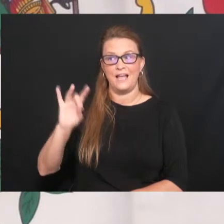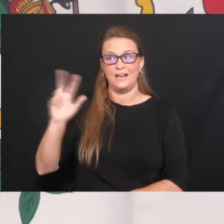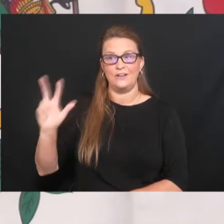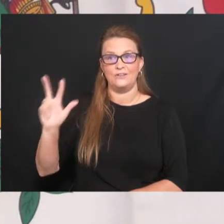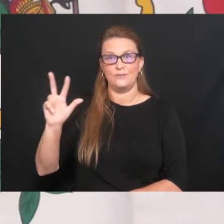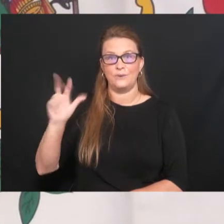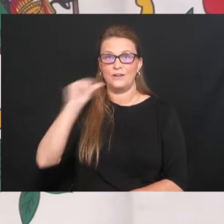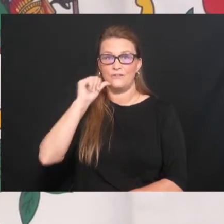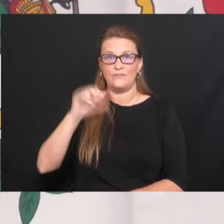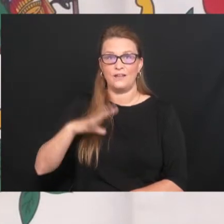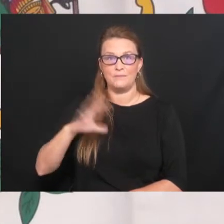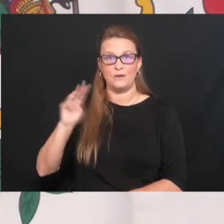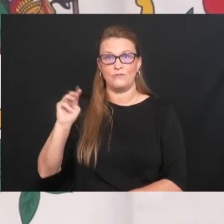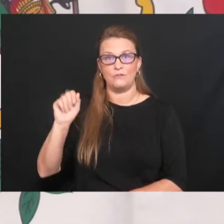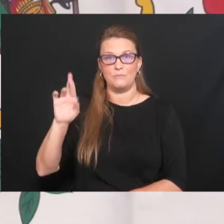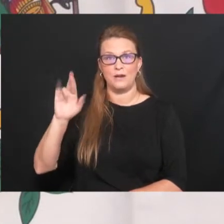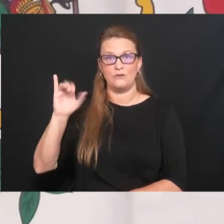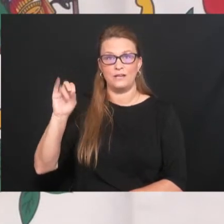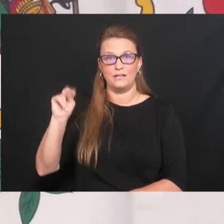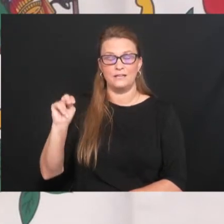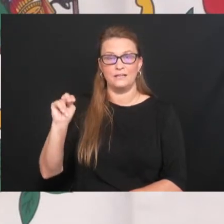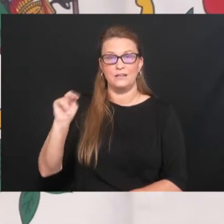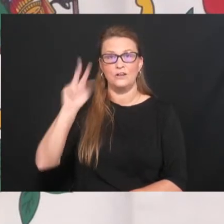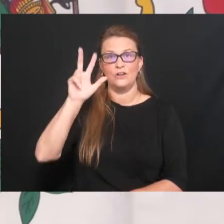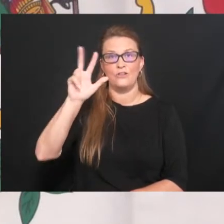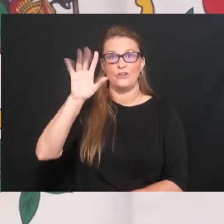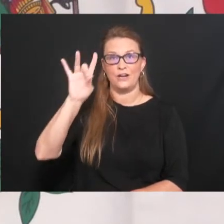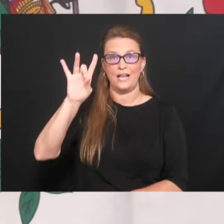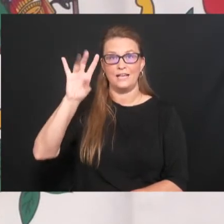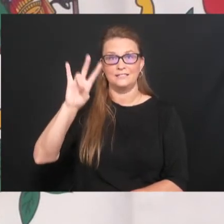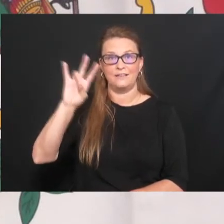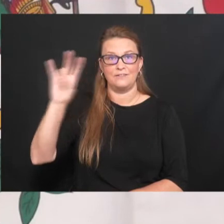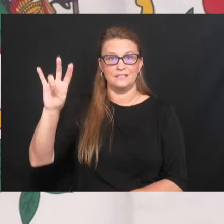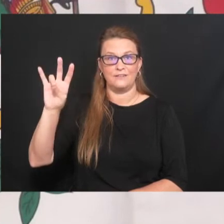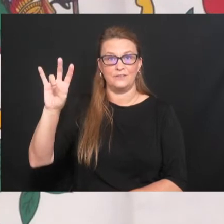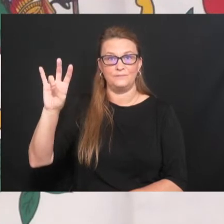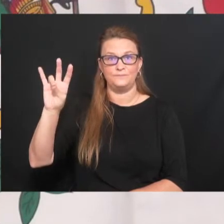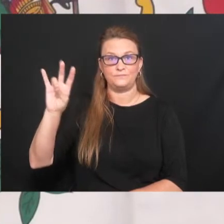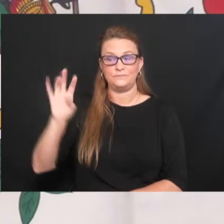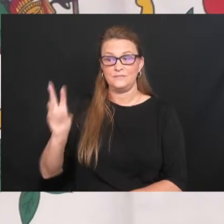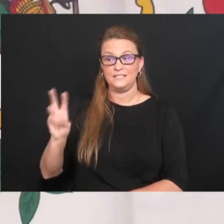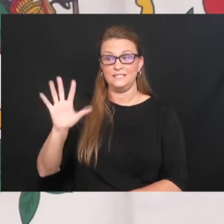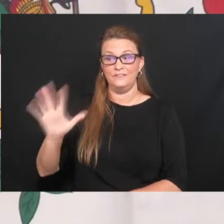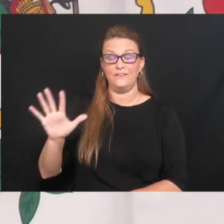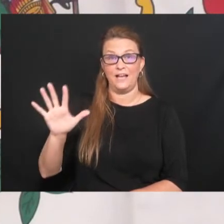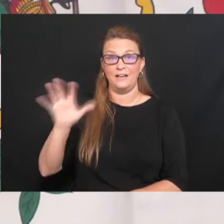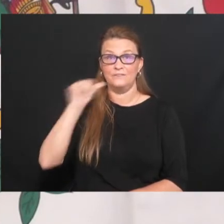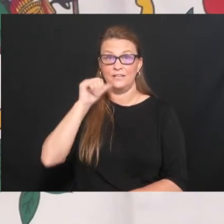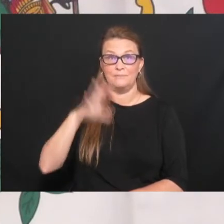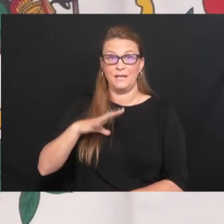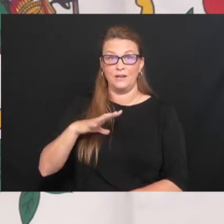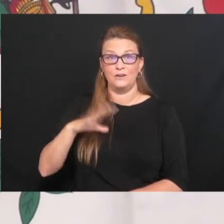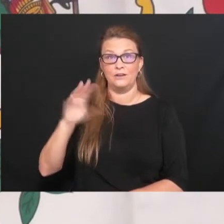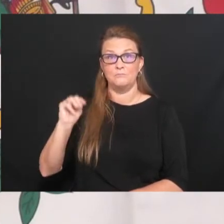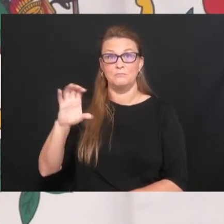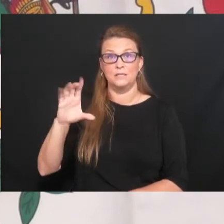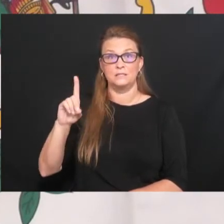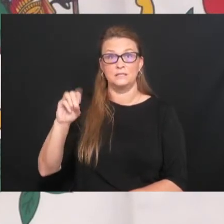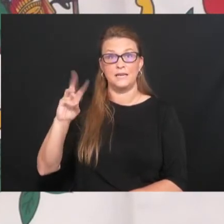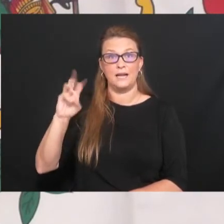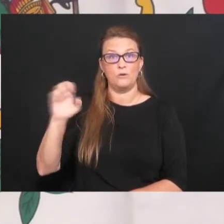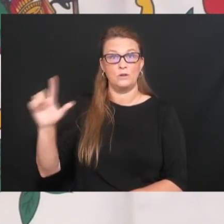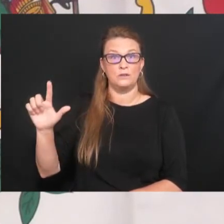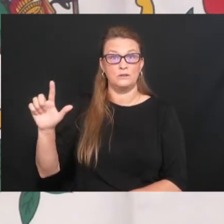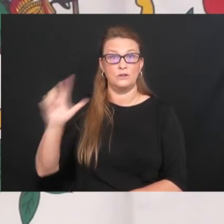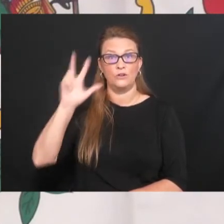83-year-old female from Marion County. The 3,877th death, a 65-year-old female from McDowell County.